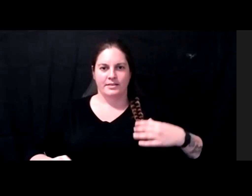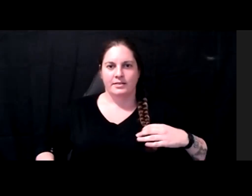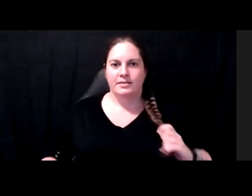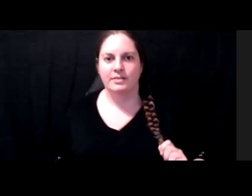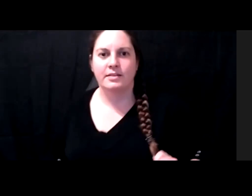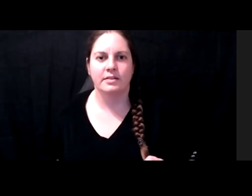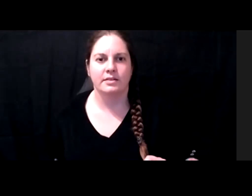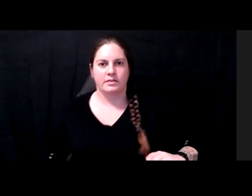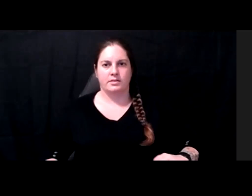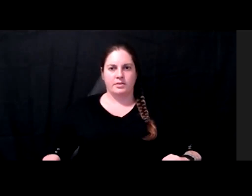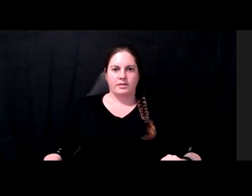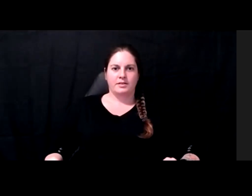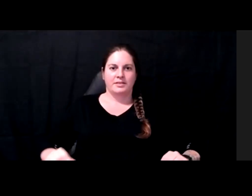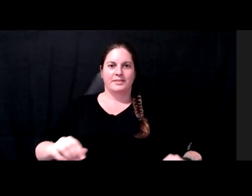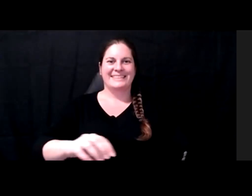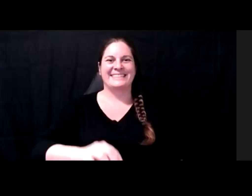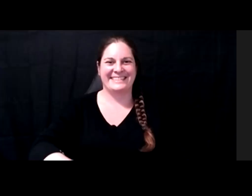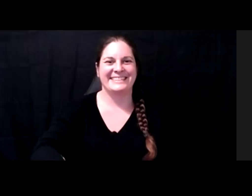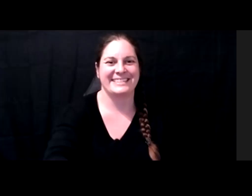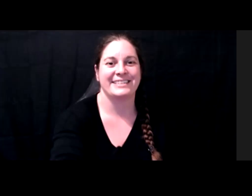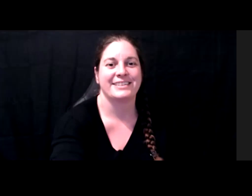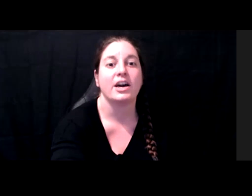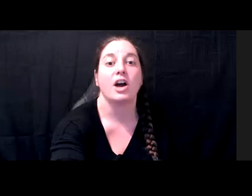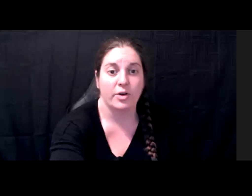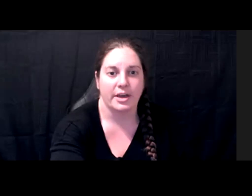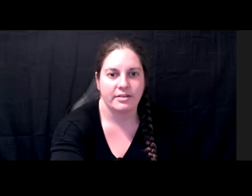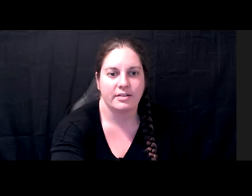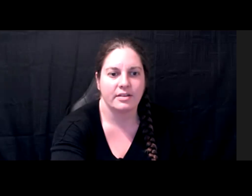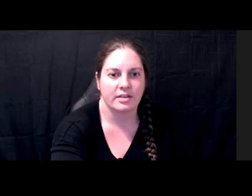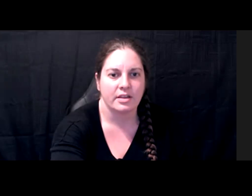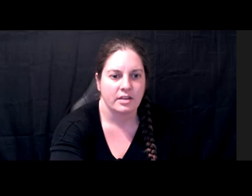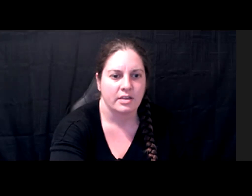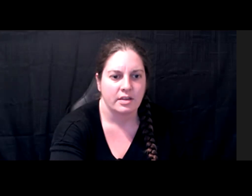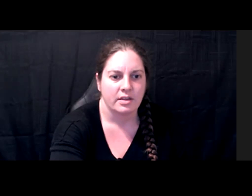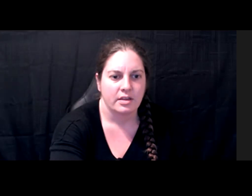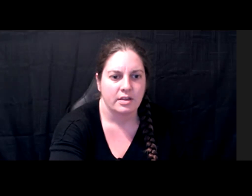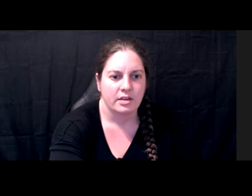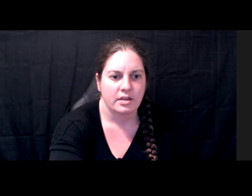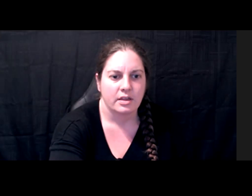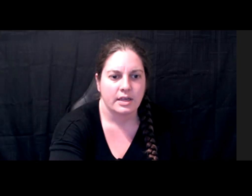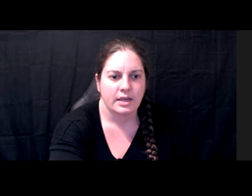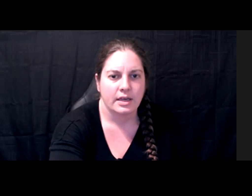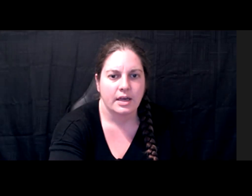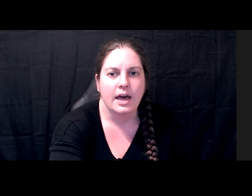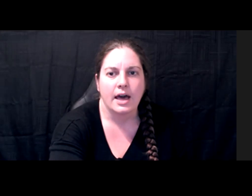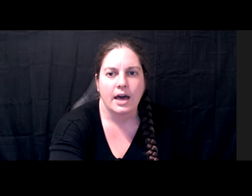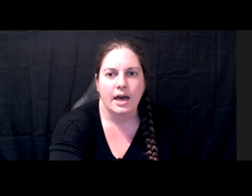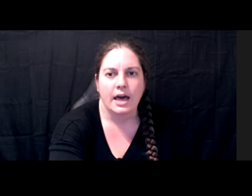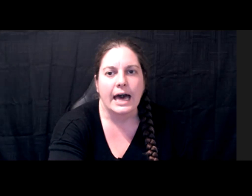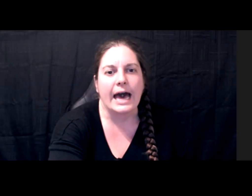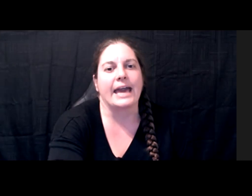Perfect. Yeah, I don't typically turn on my video, but I think you can see my picture on the